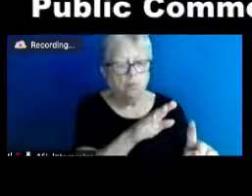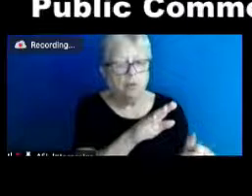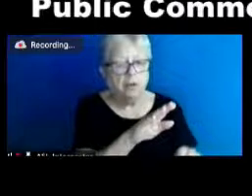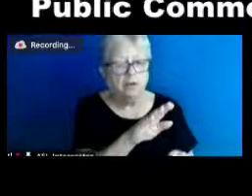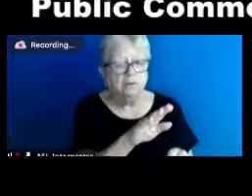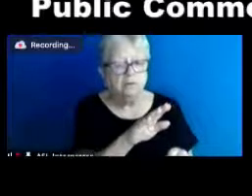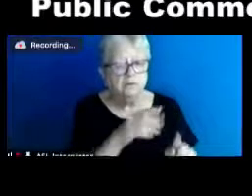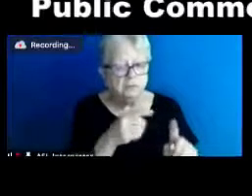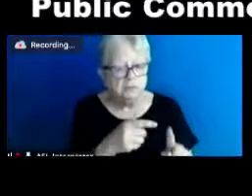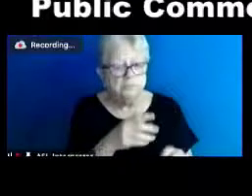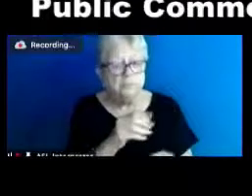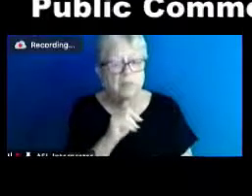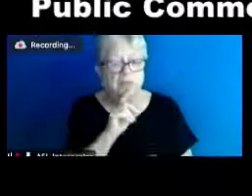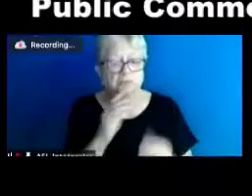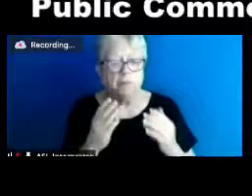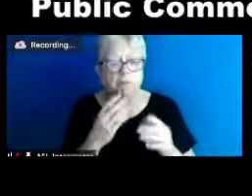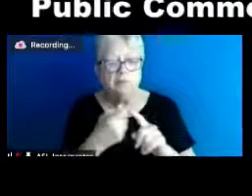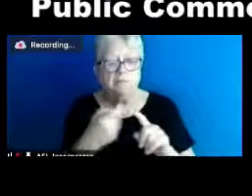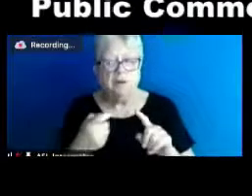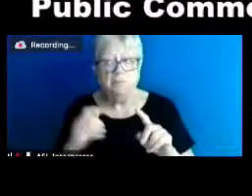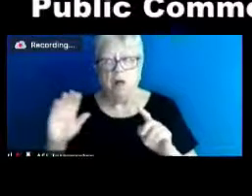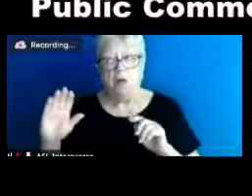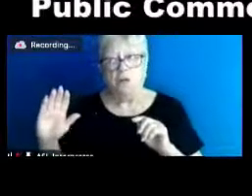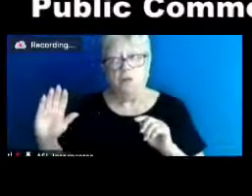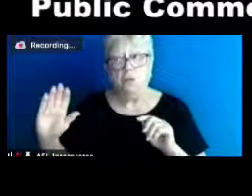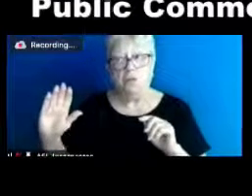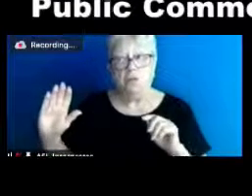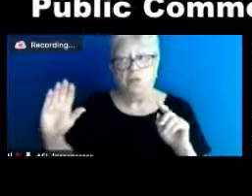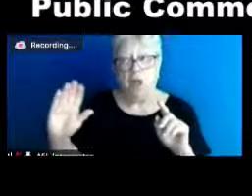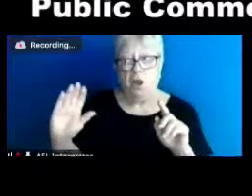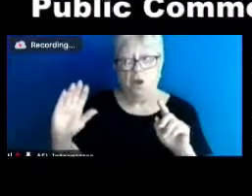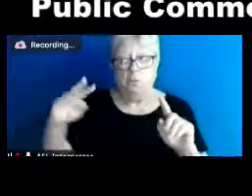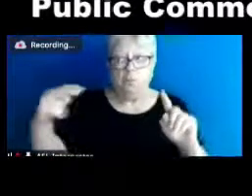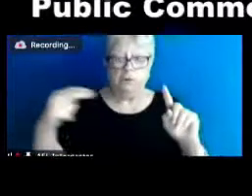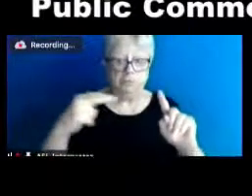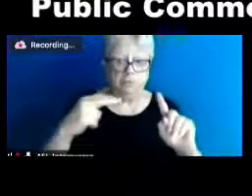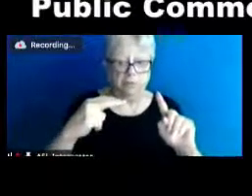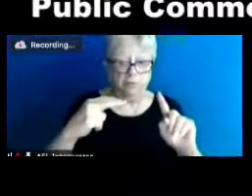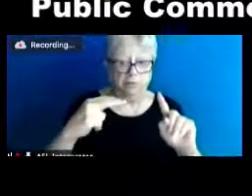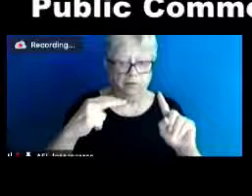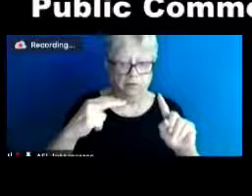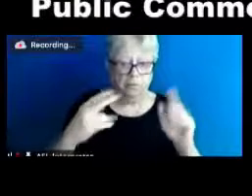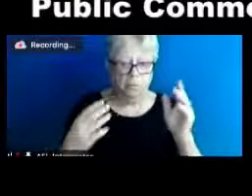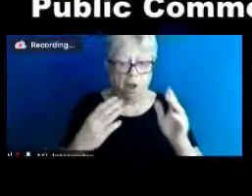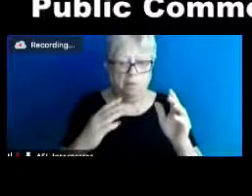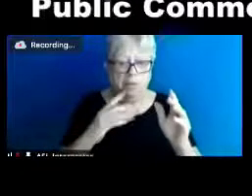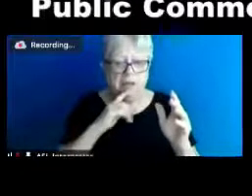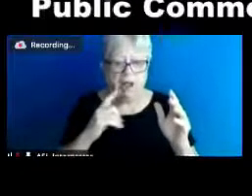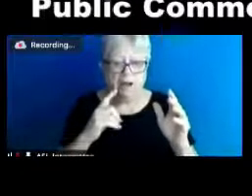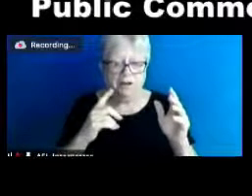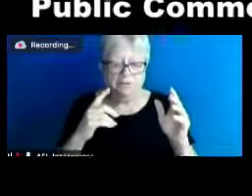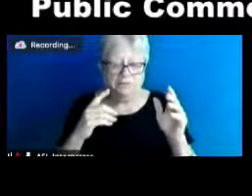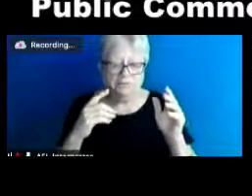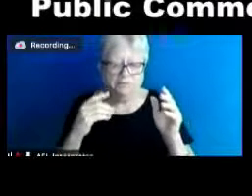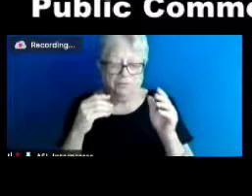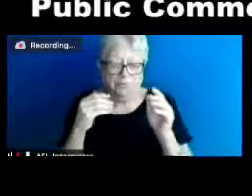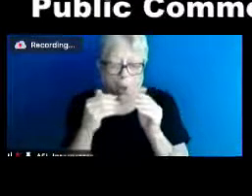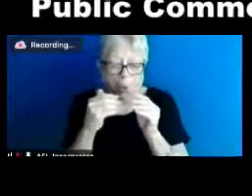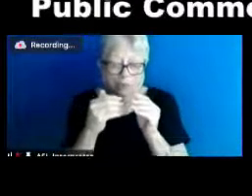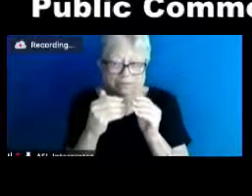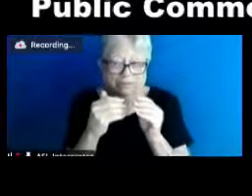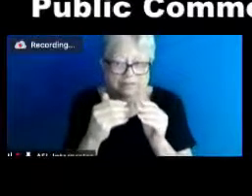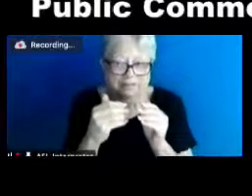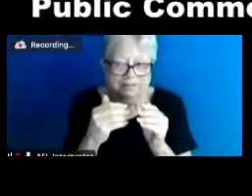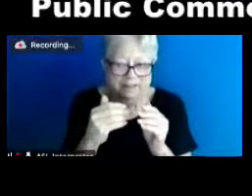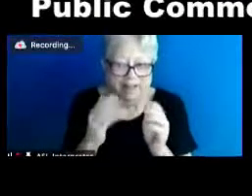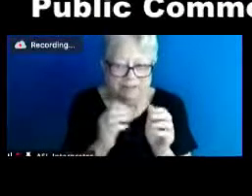is probably, from their perspective, probably closing that loop a little bit on their part. Sure. If